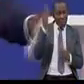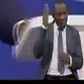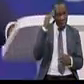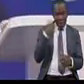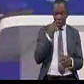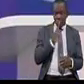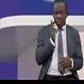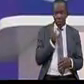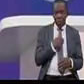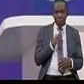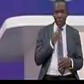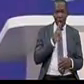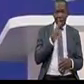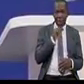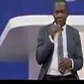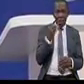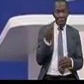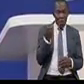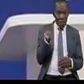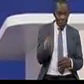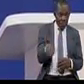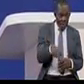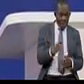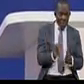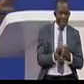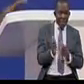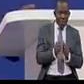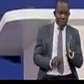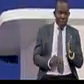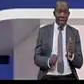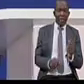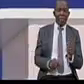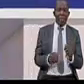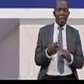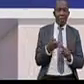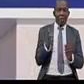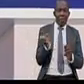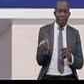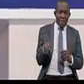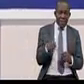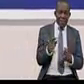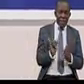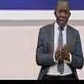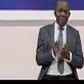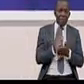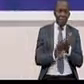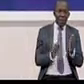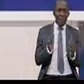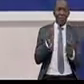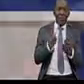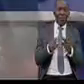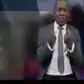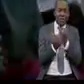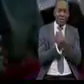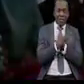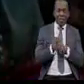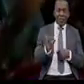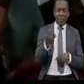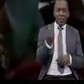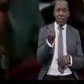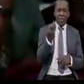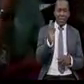them that believe to the saving of the soul. Amen in your